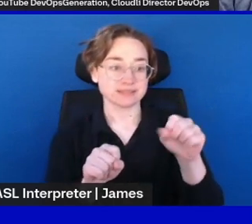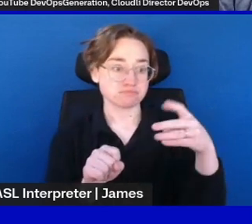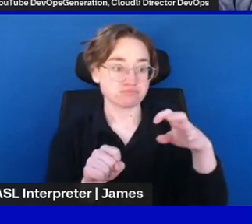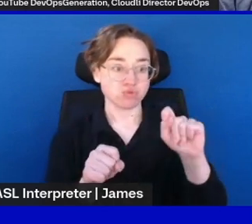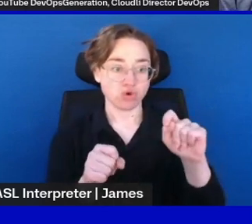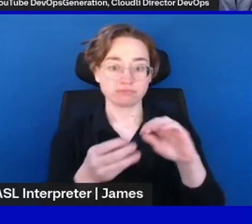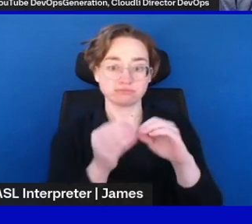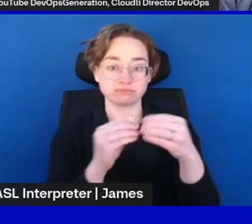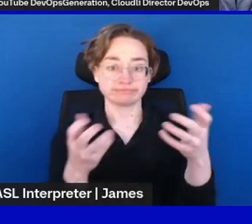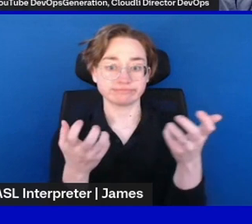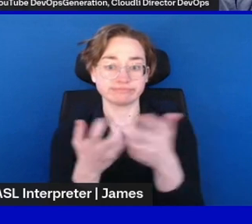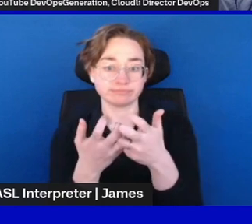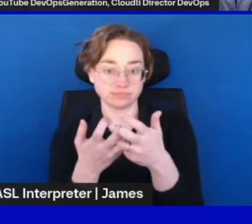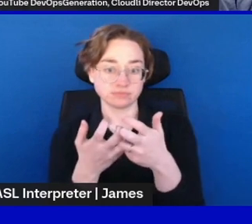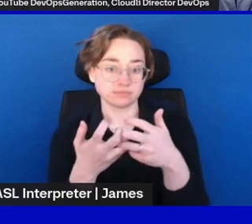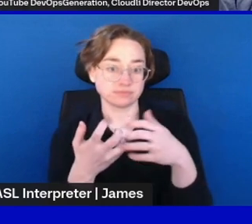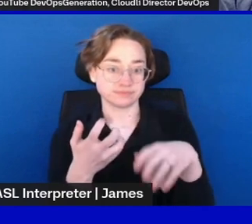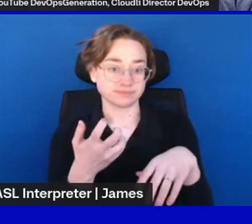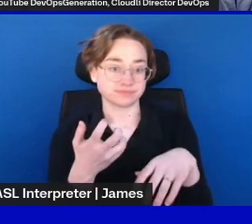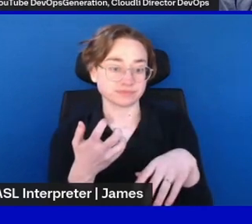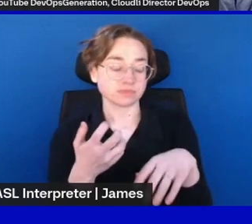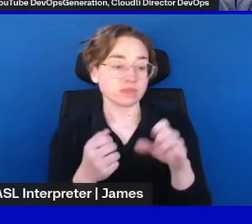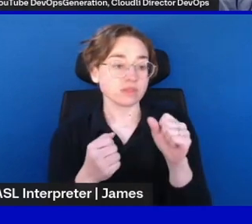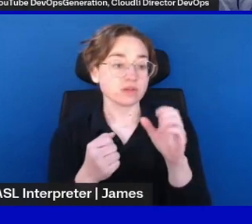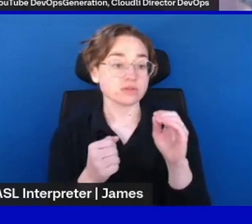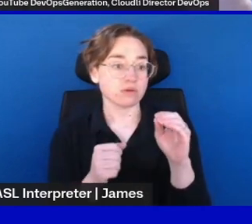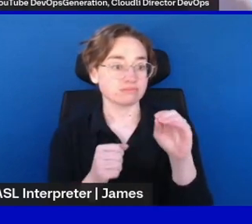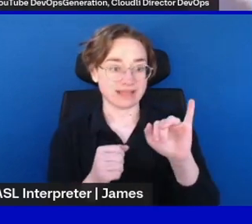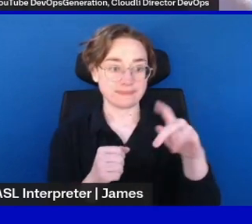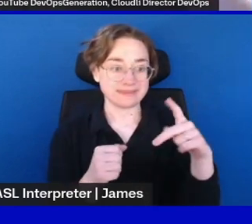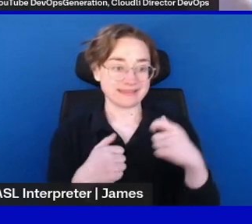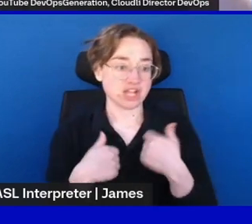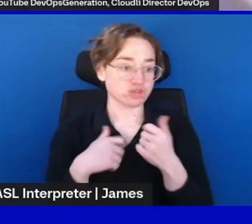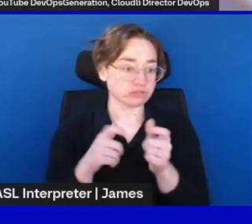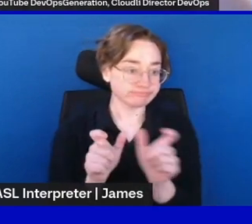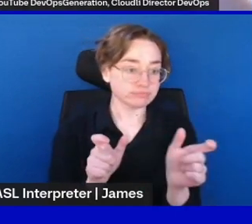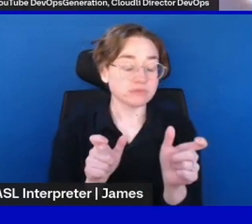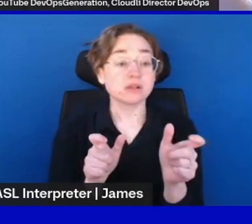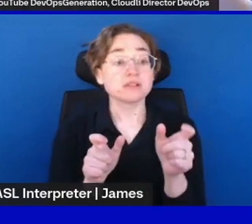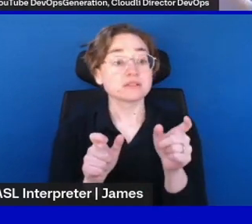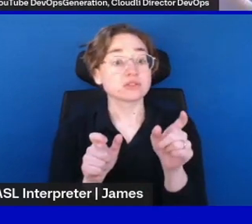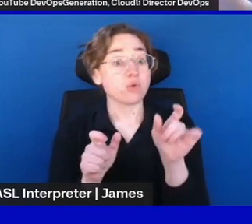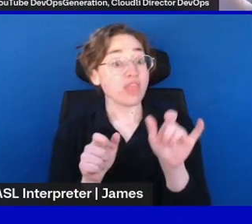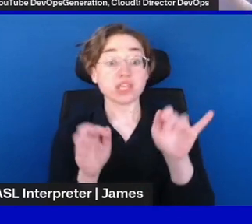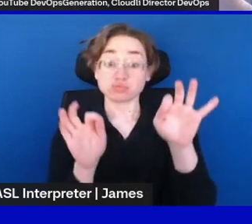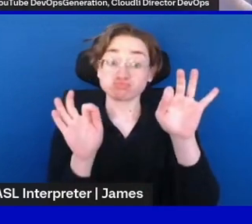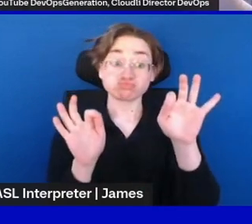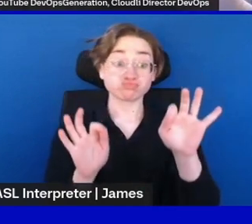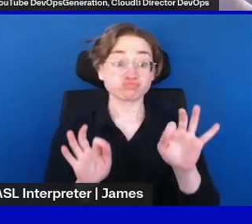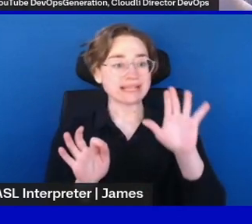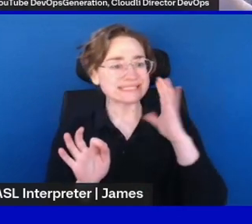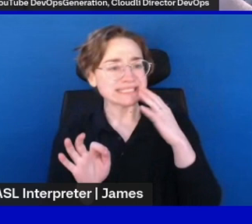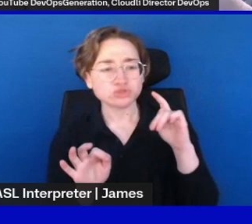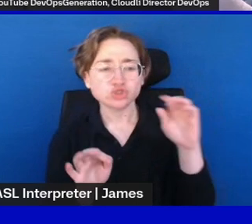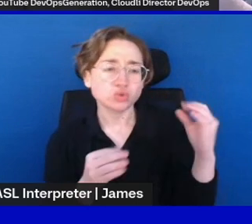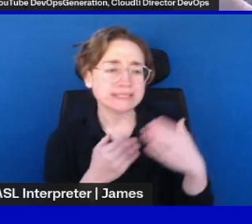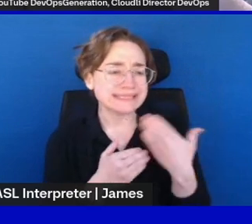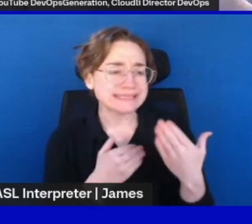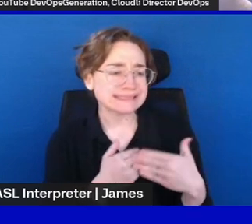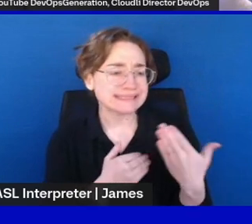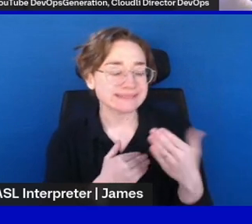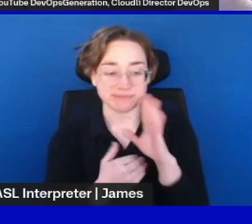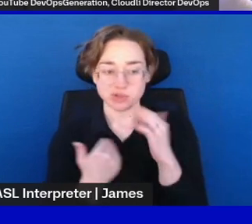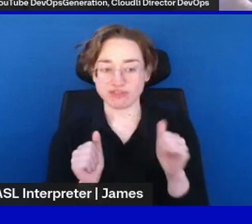27185 on this IP address. And so we say, okay, well, that's all well and good. That seemed too easy. Let's try something a bit